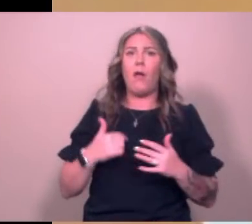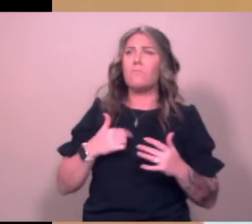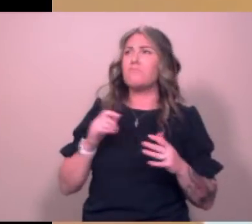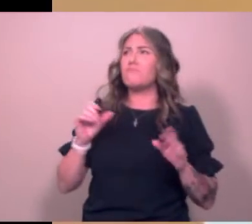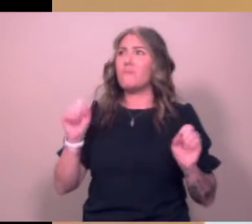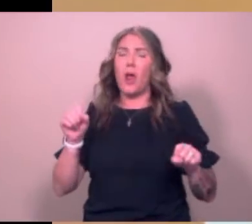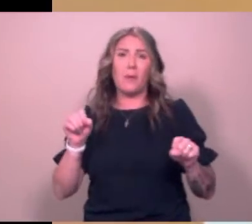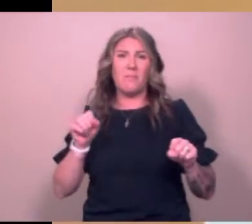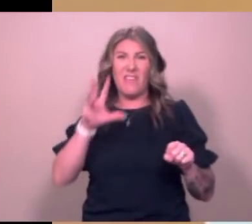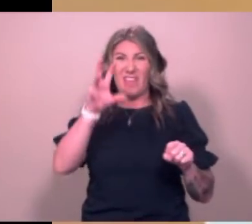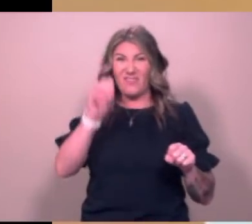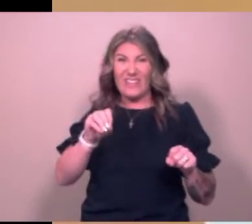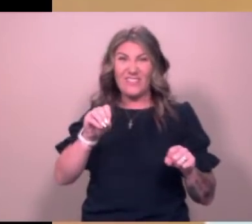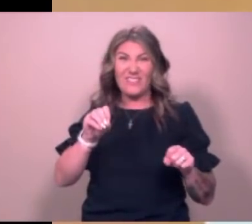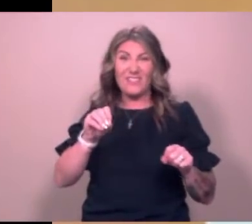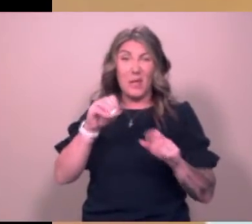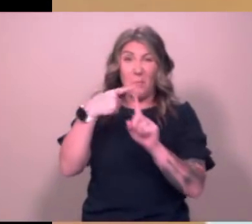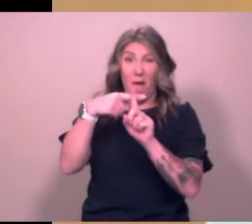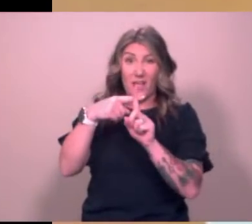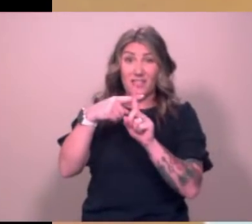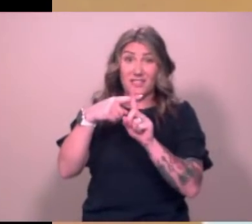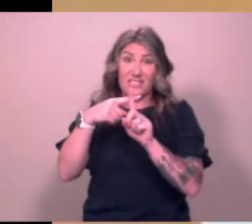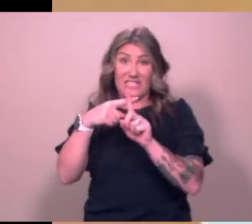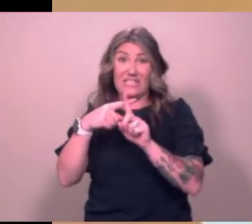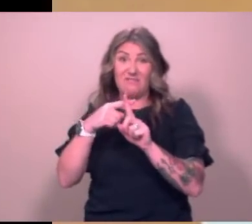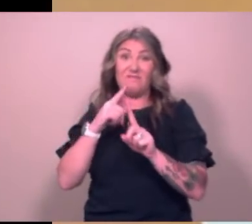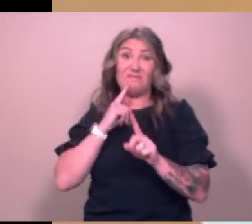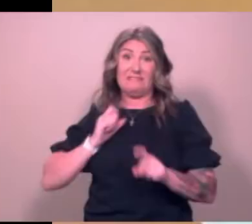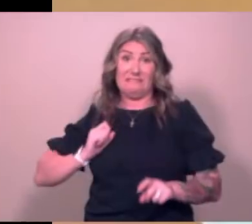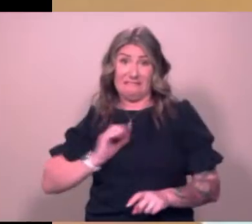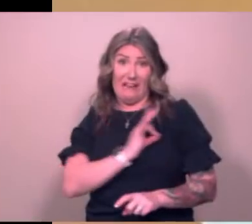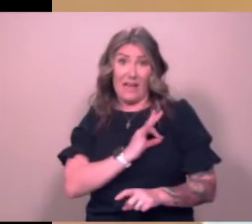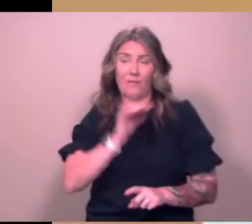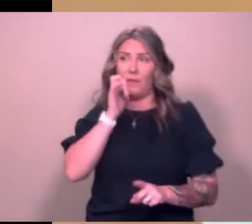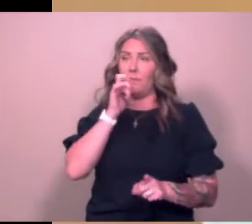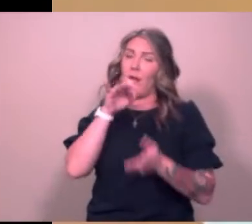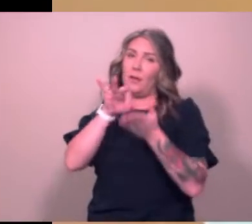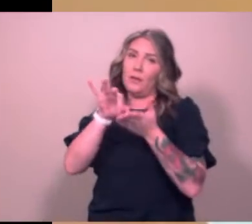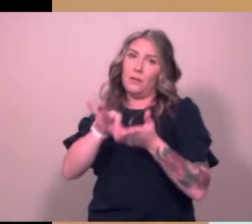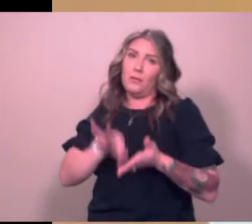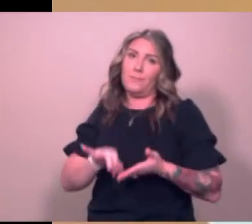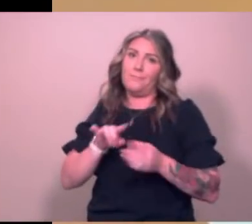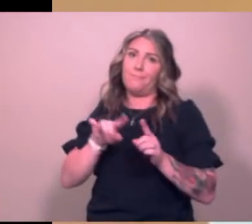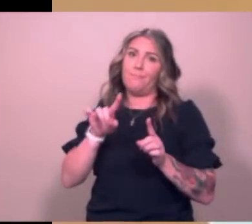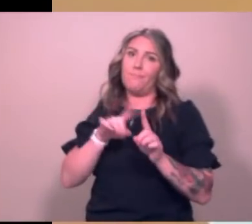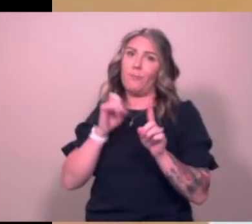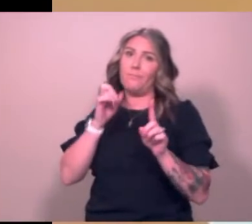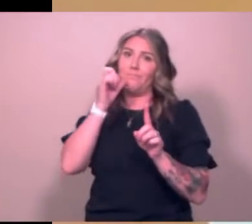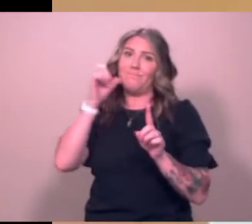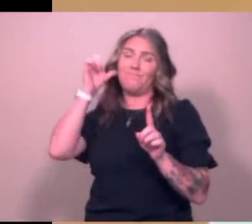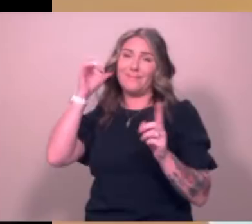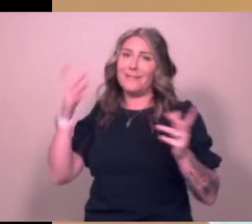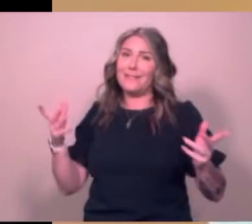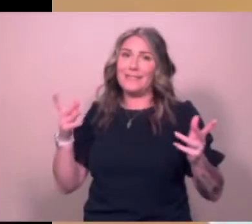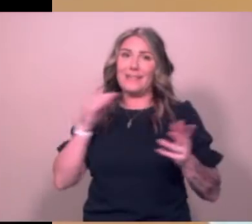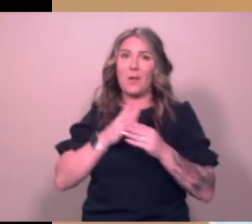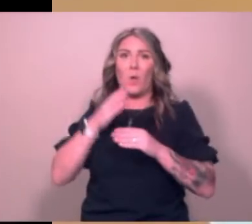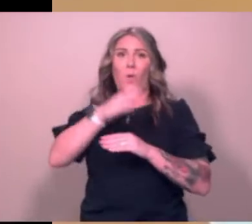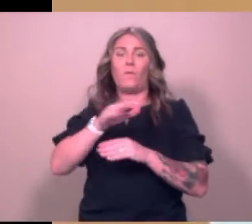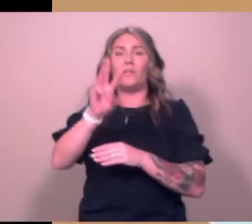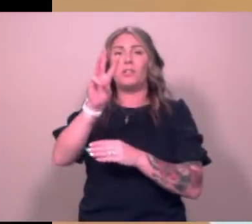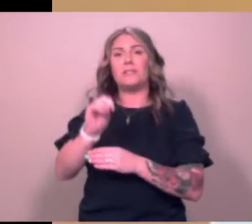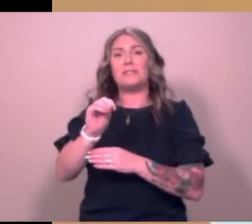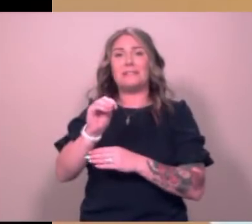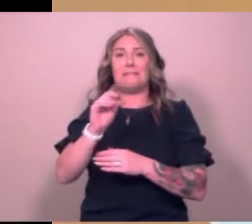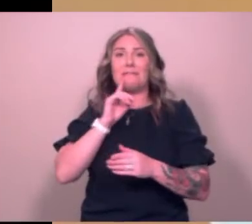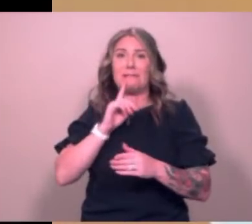close to 50 positives at this point. I haven't tallied up from late yesterday, and over 60 total